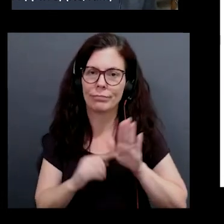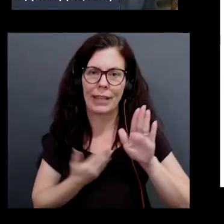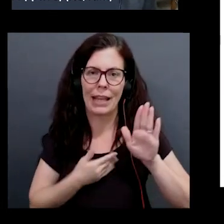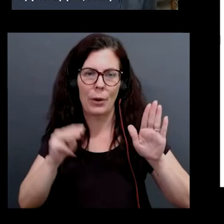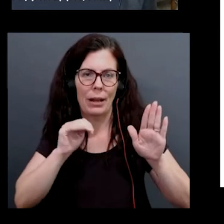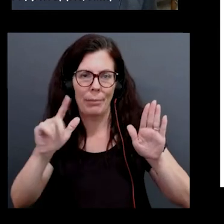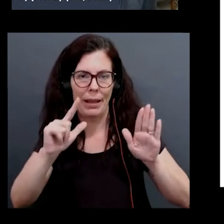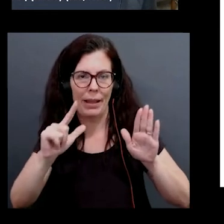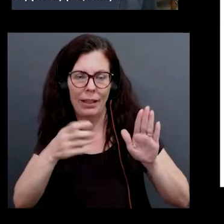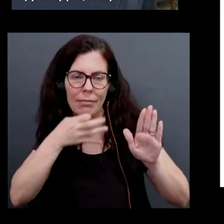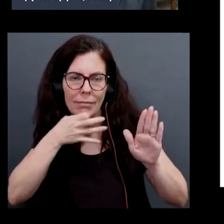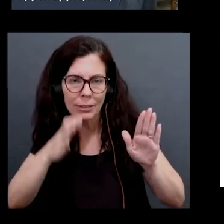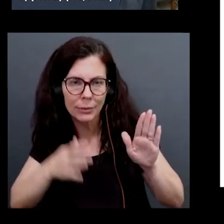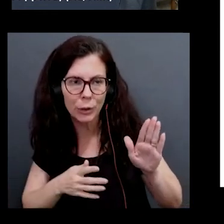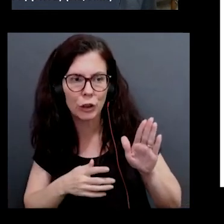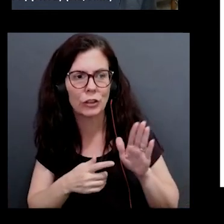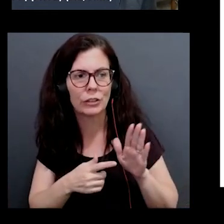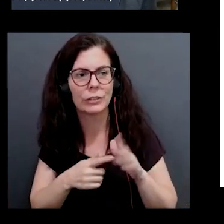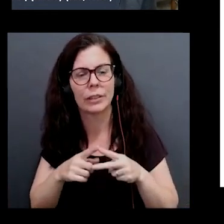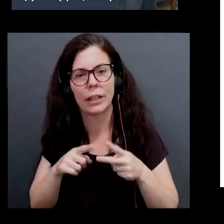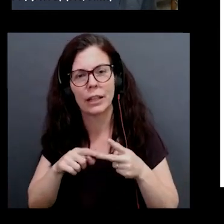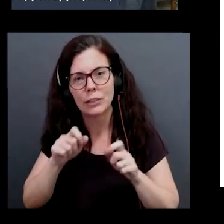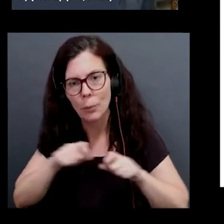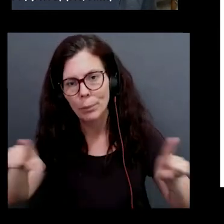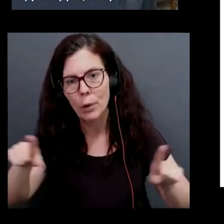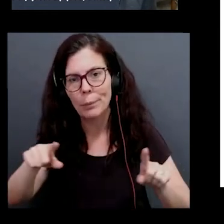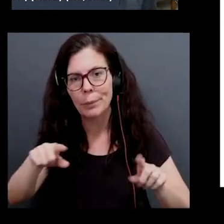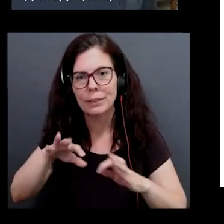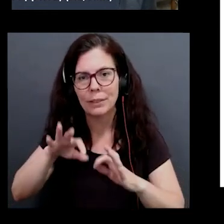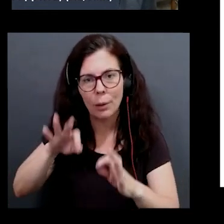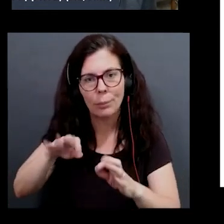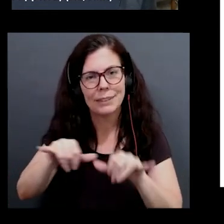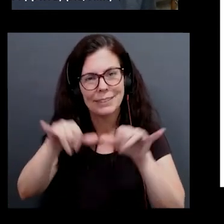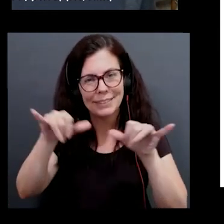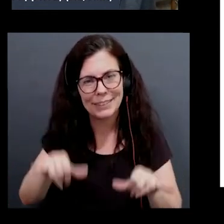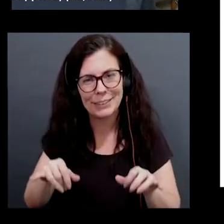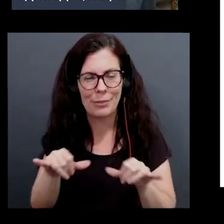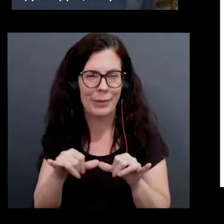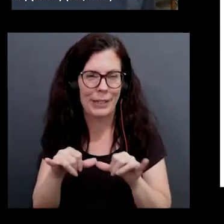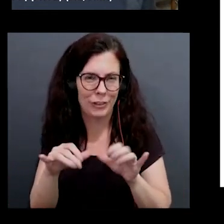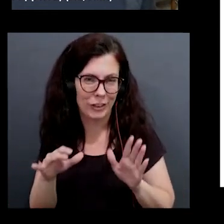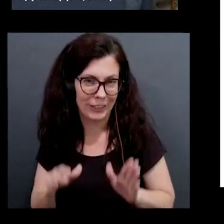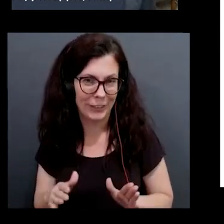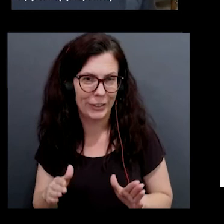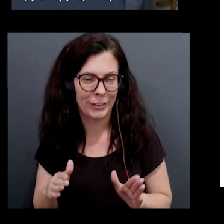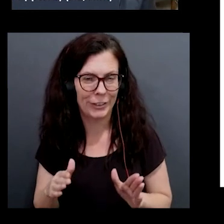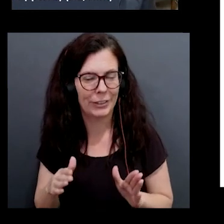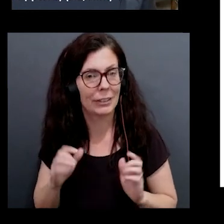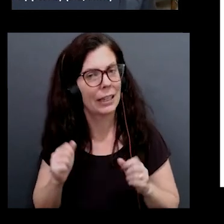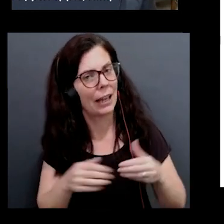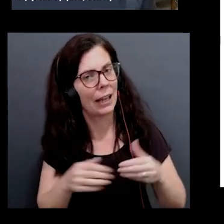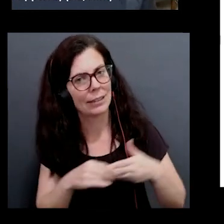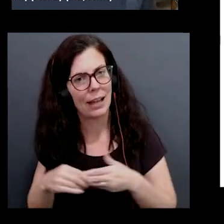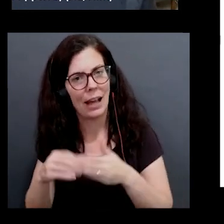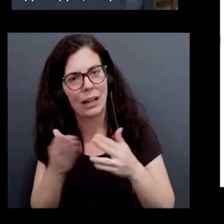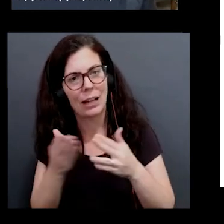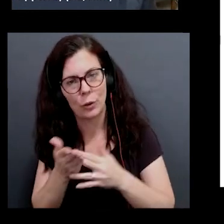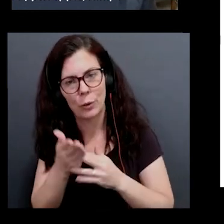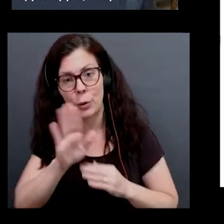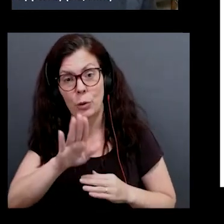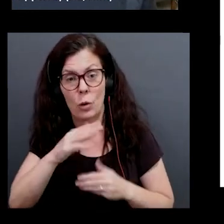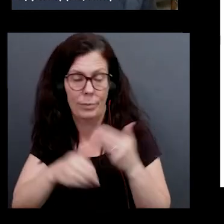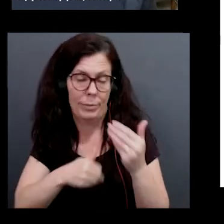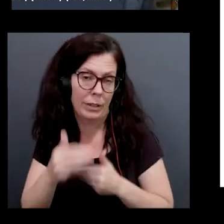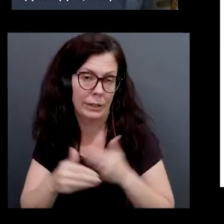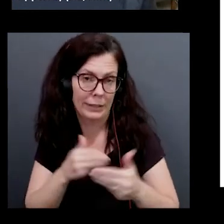and deployment optimized systems engineers that can guide you through your process of